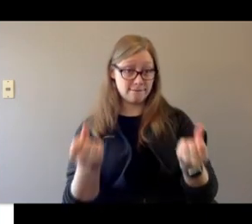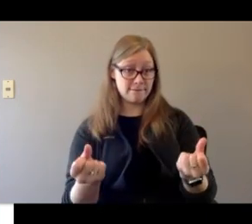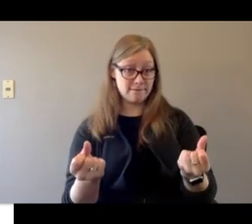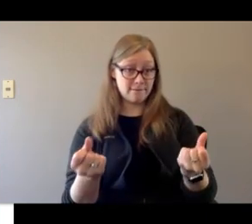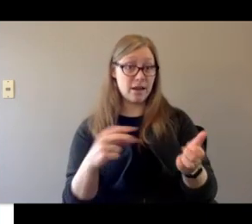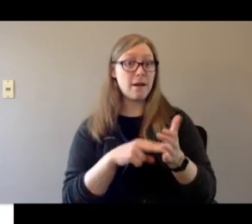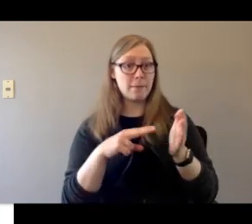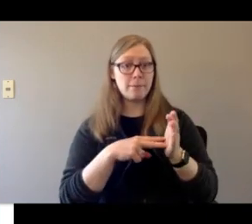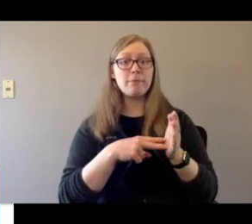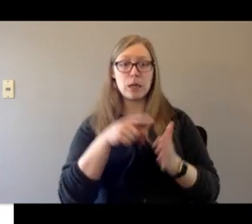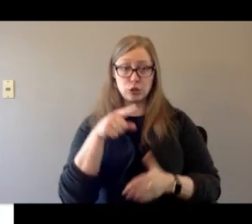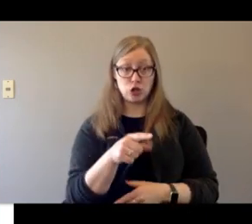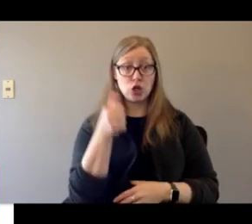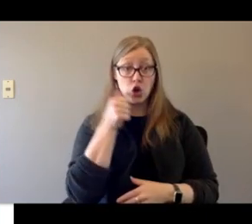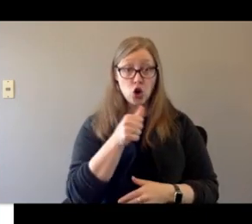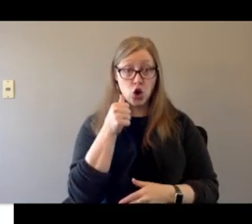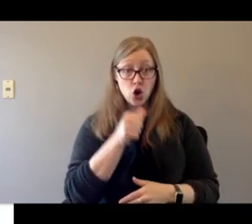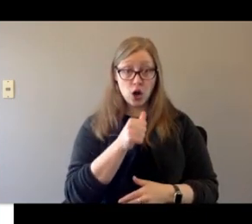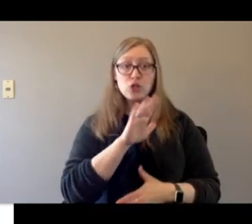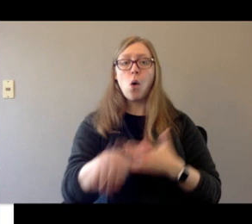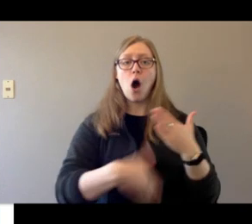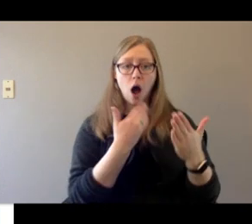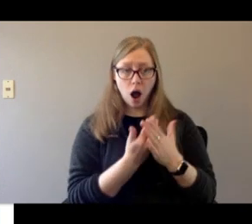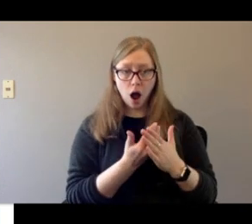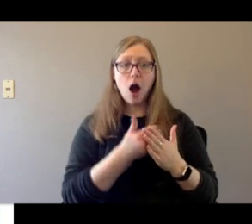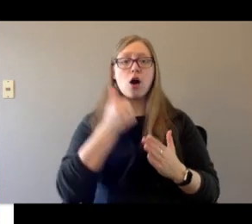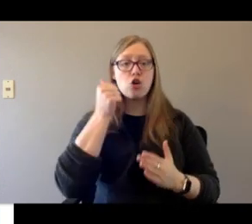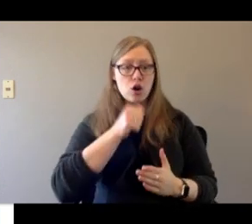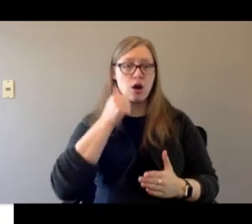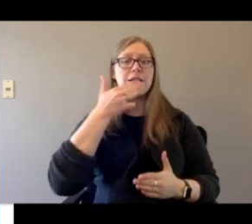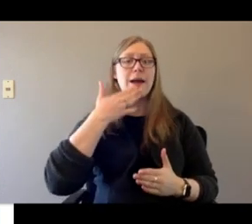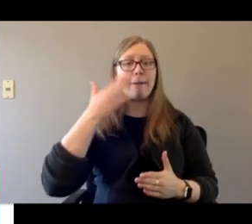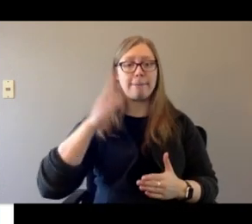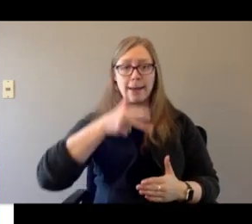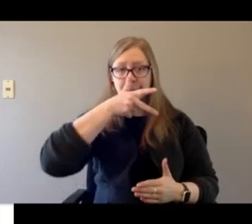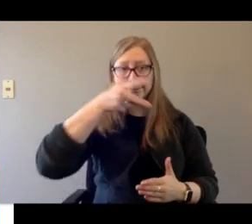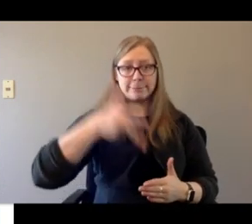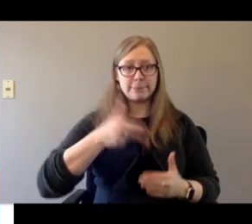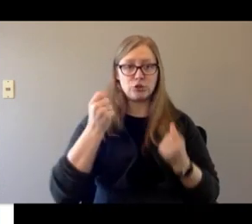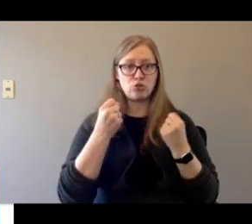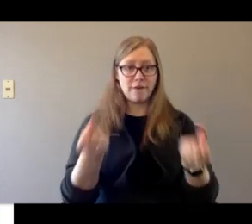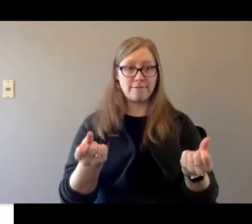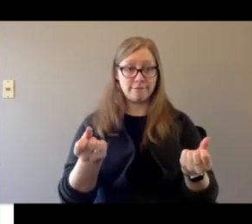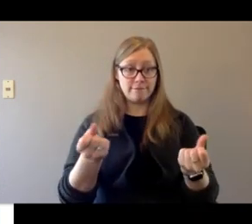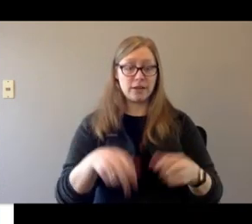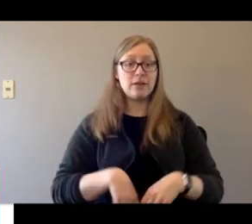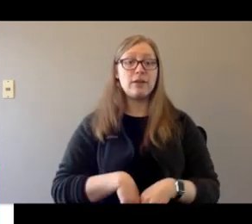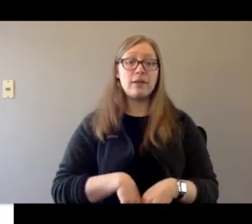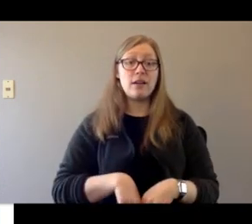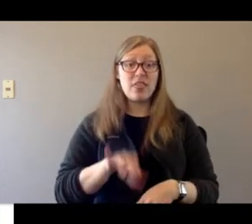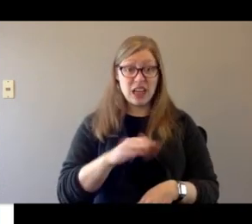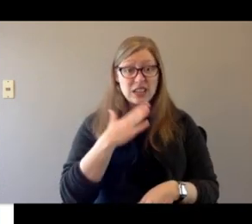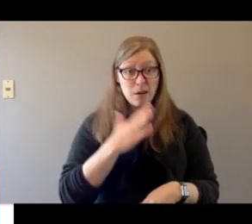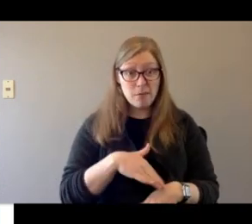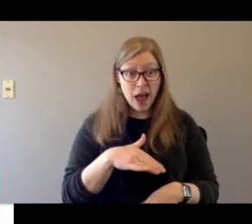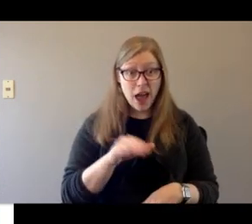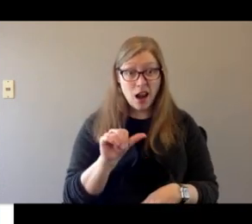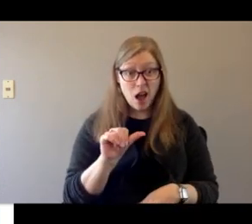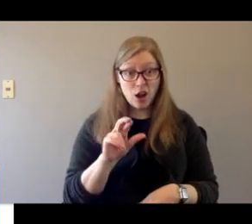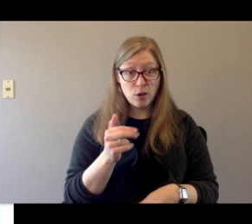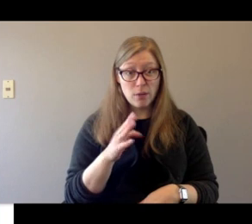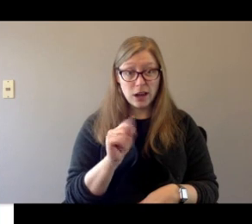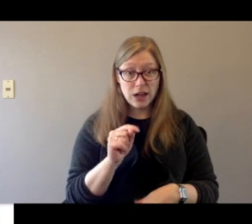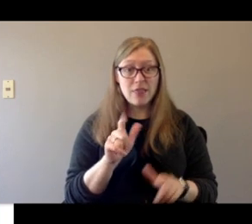One person generalizing that all girls are bad at driving. That's a bad argument, a hasty